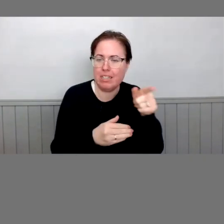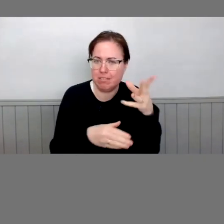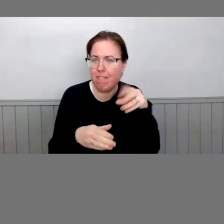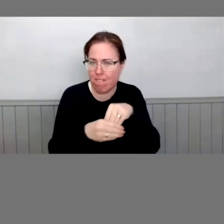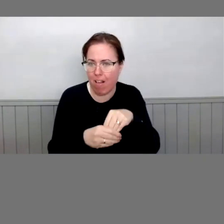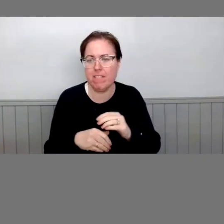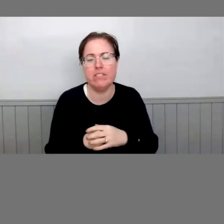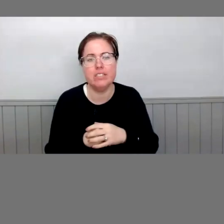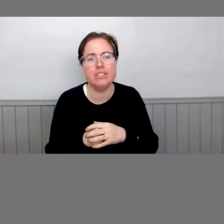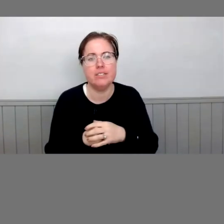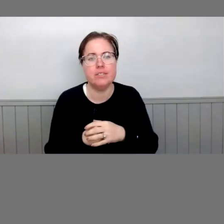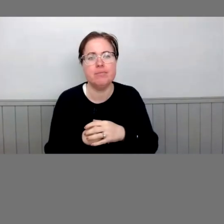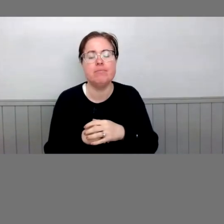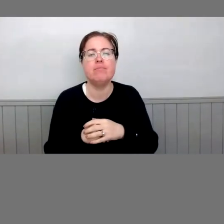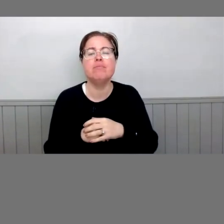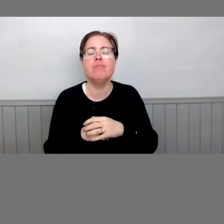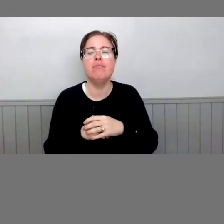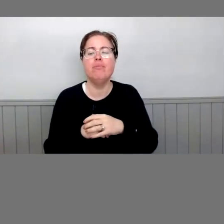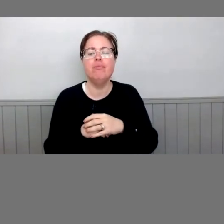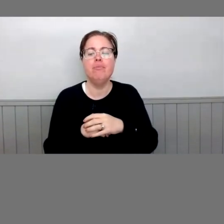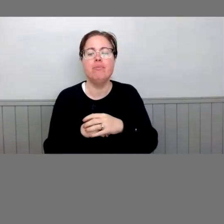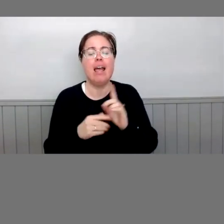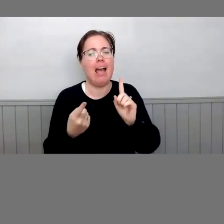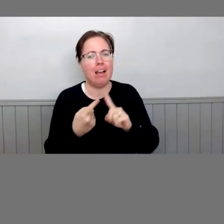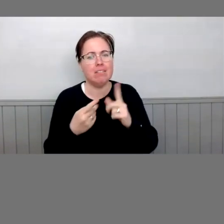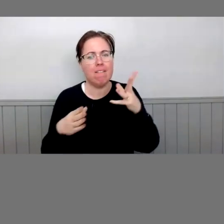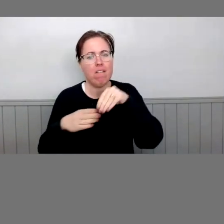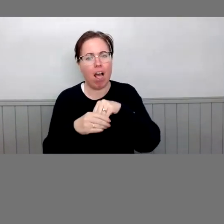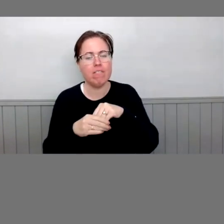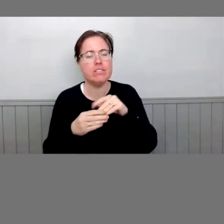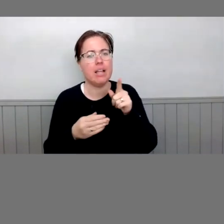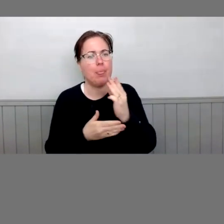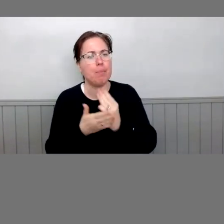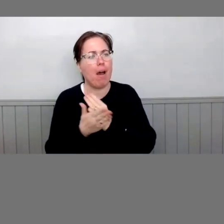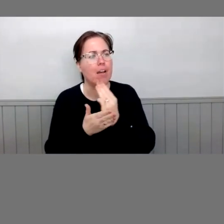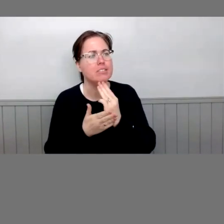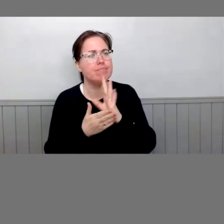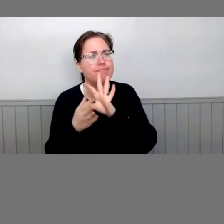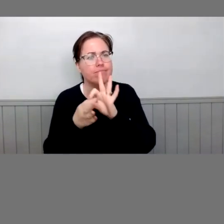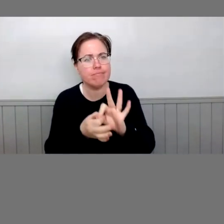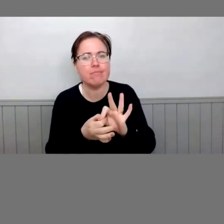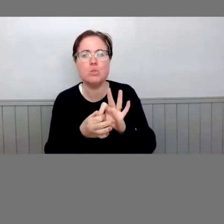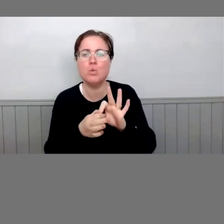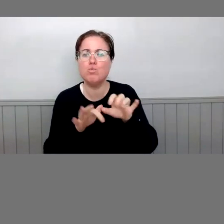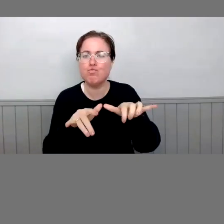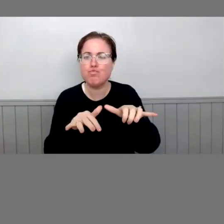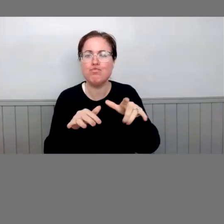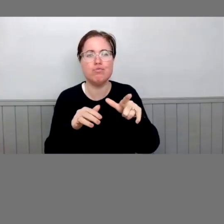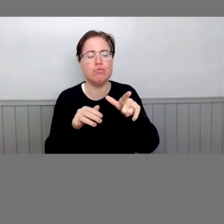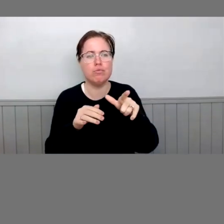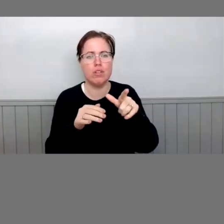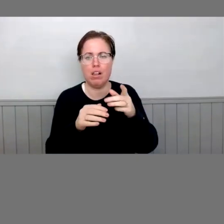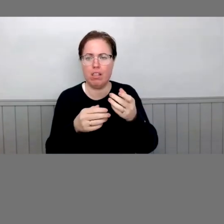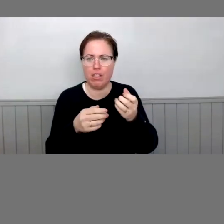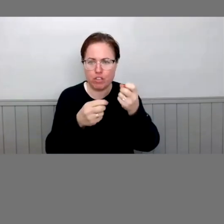then they were also involved in the pieces around the writing up of the findings and the interpretation